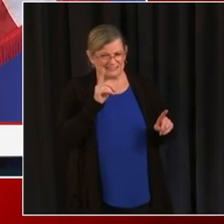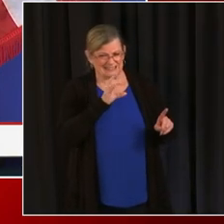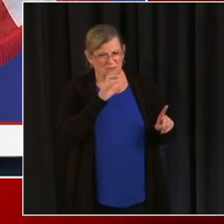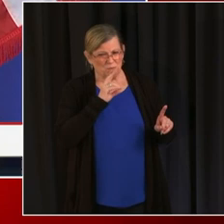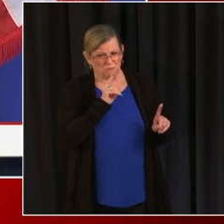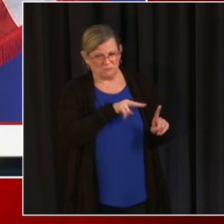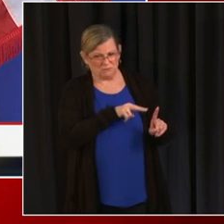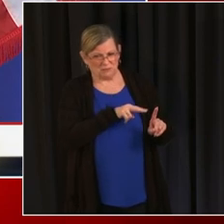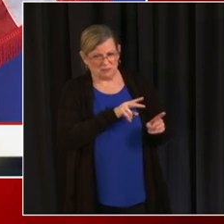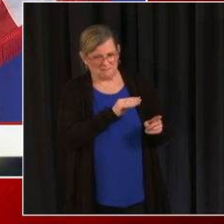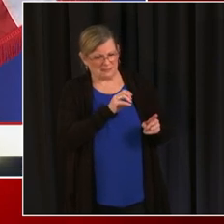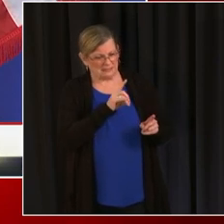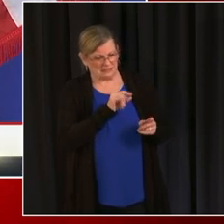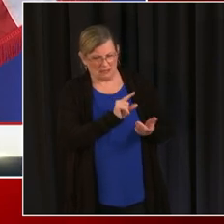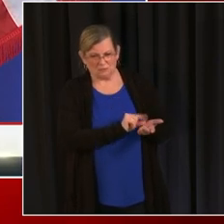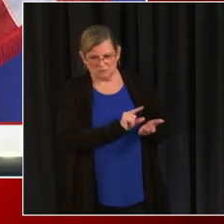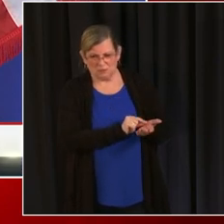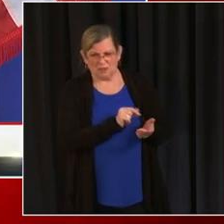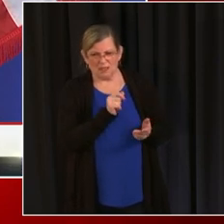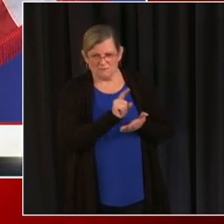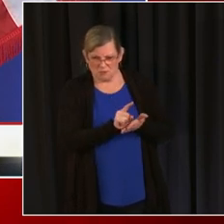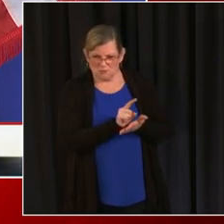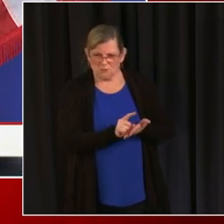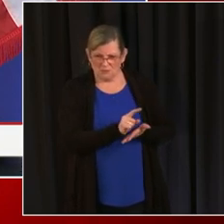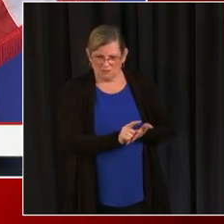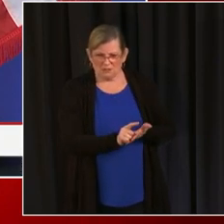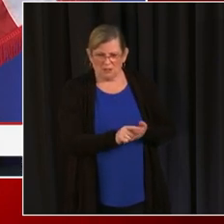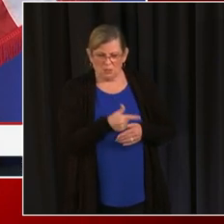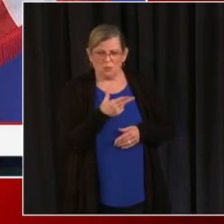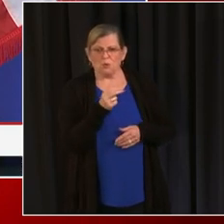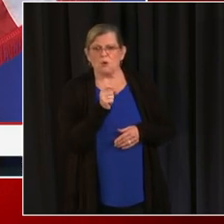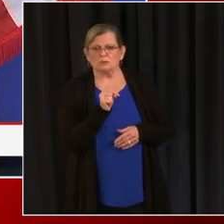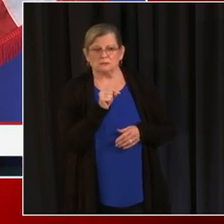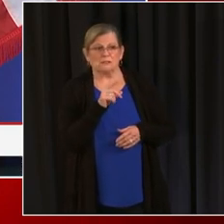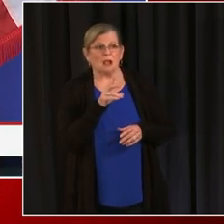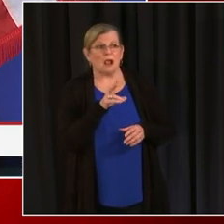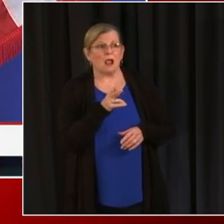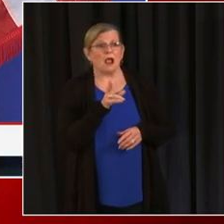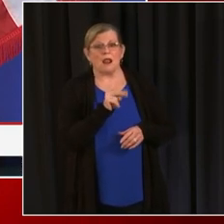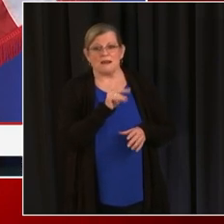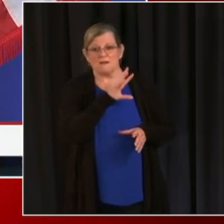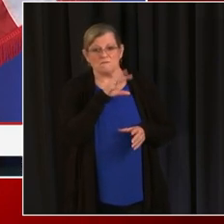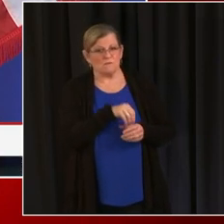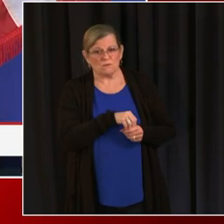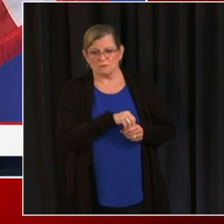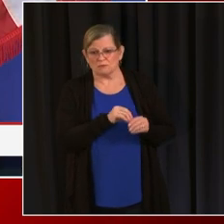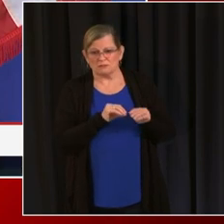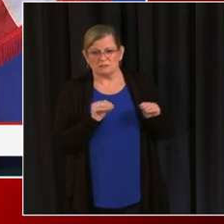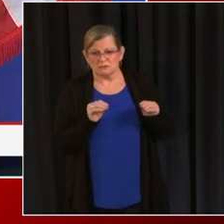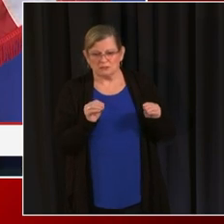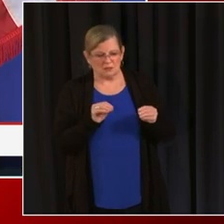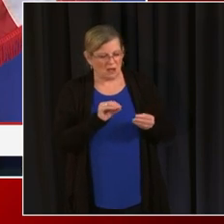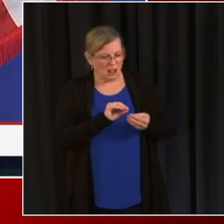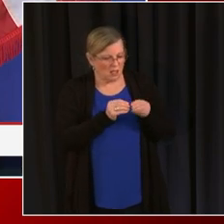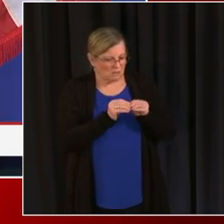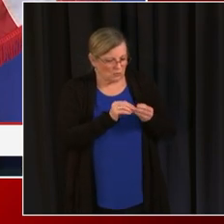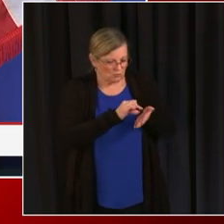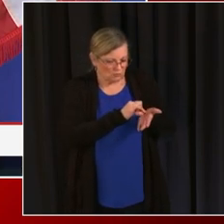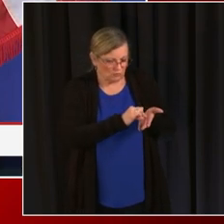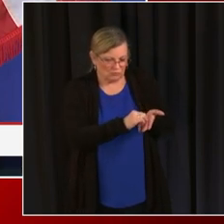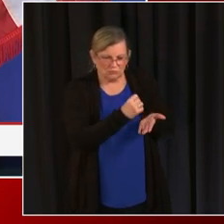the MPD puts out every week, you see there are ghost guns involved. And these are guns with no serial numbers. I guess that somebody just put